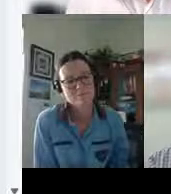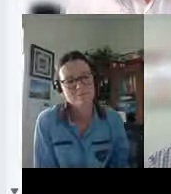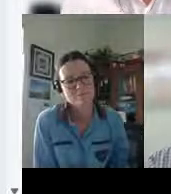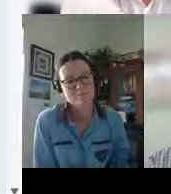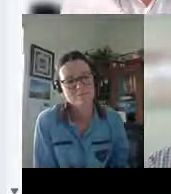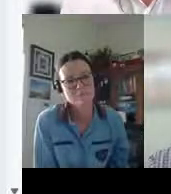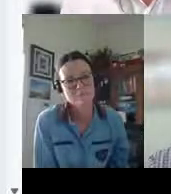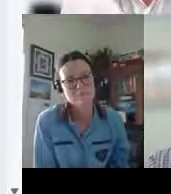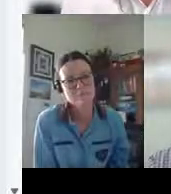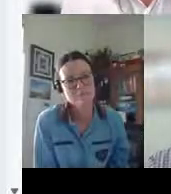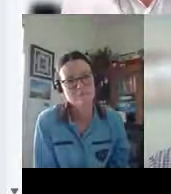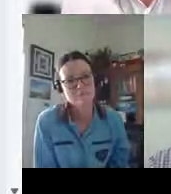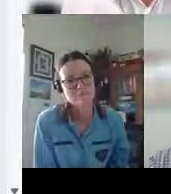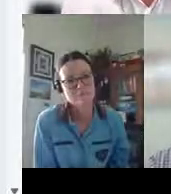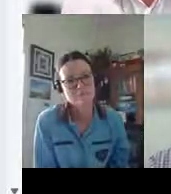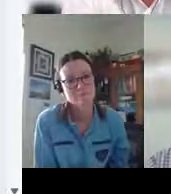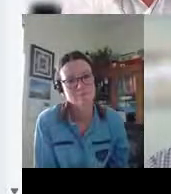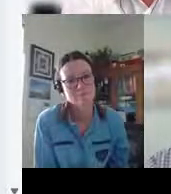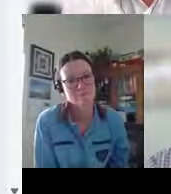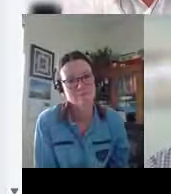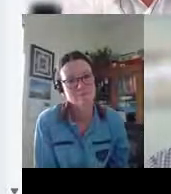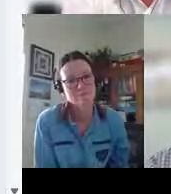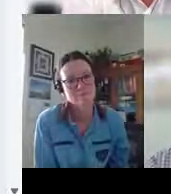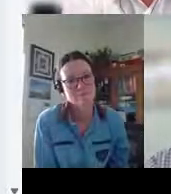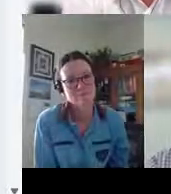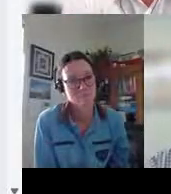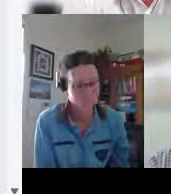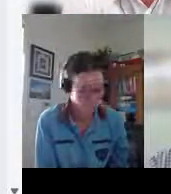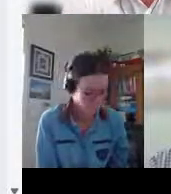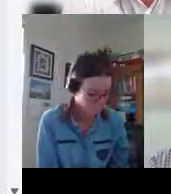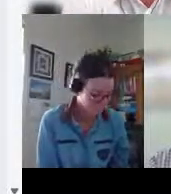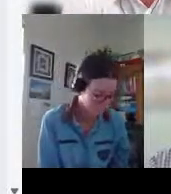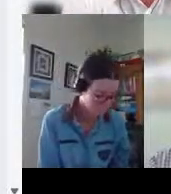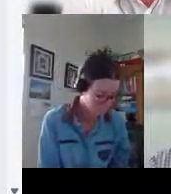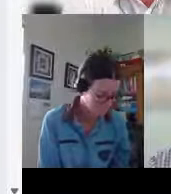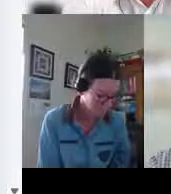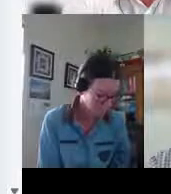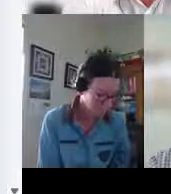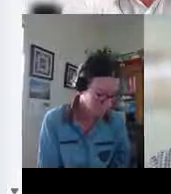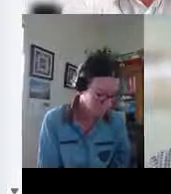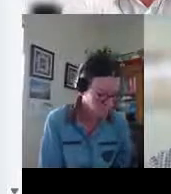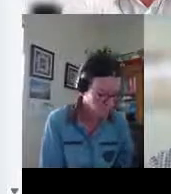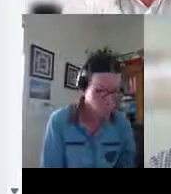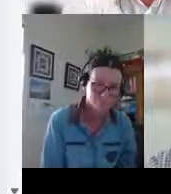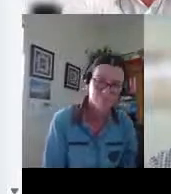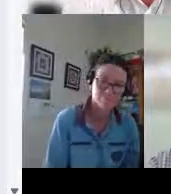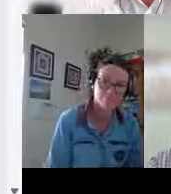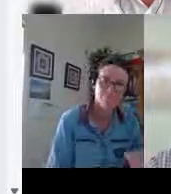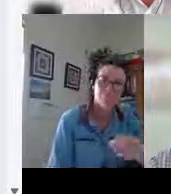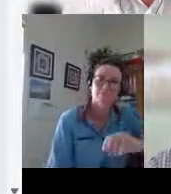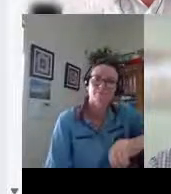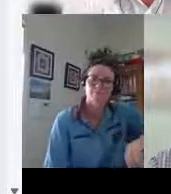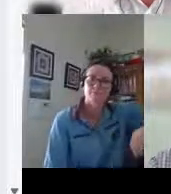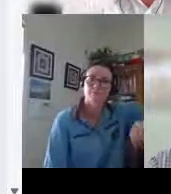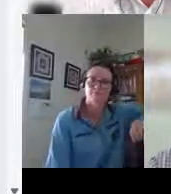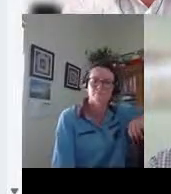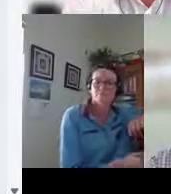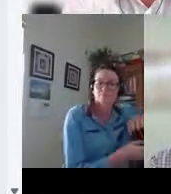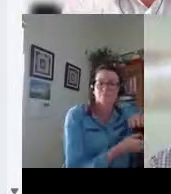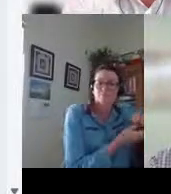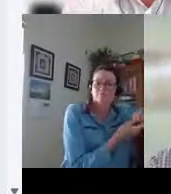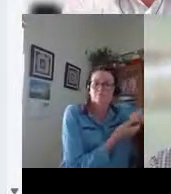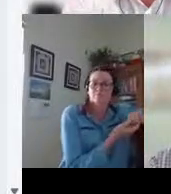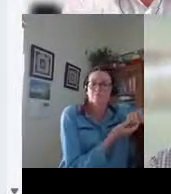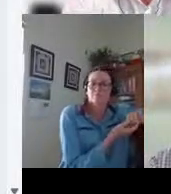So in terms of eligible projects, as I said, must have a feasibility study, the details of which I'll come to. Must